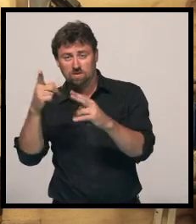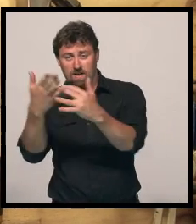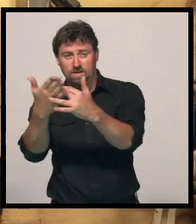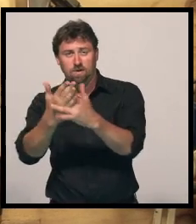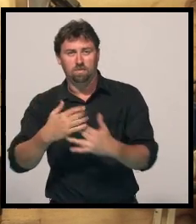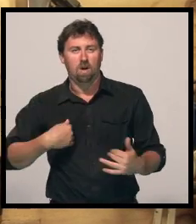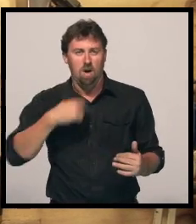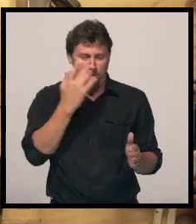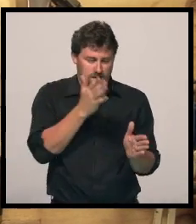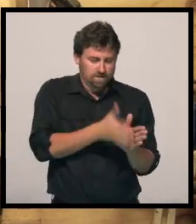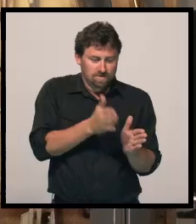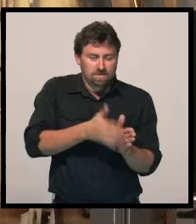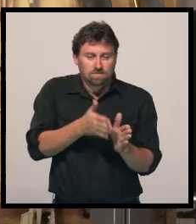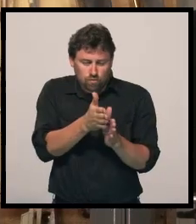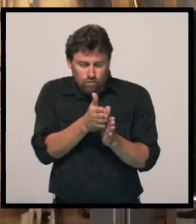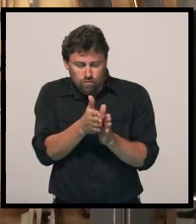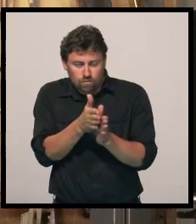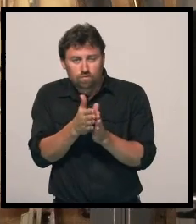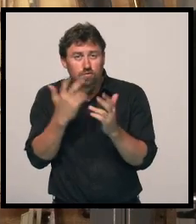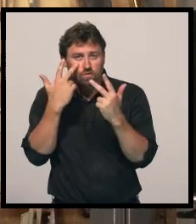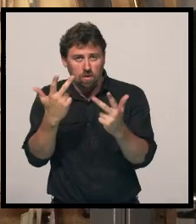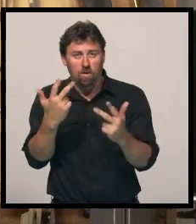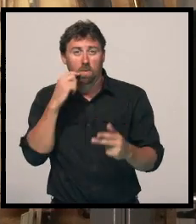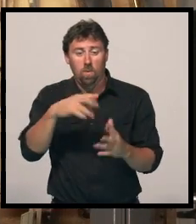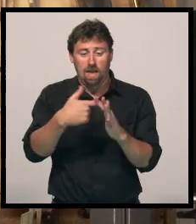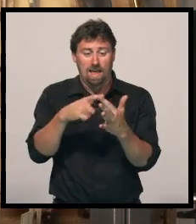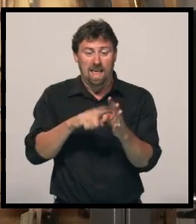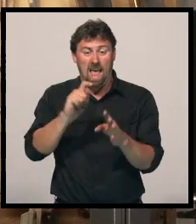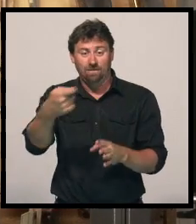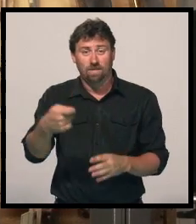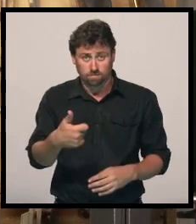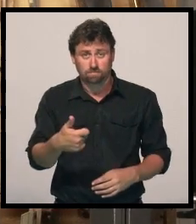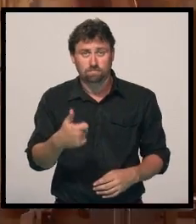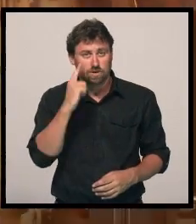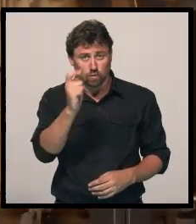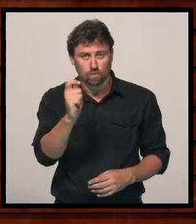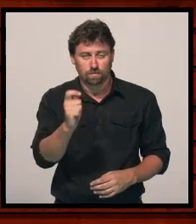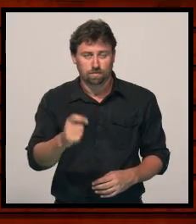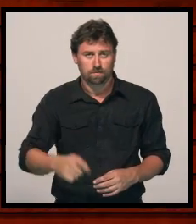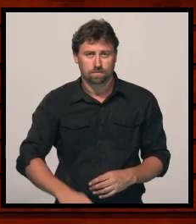these, and after the break we'll put some keys in. Okay, see you soon.